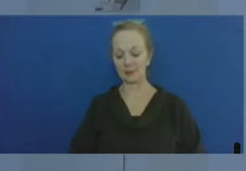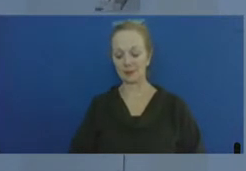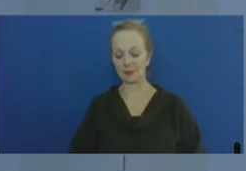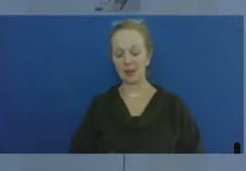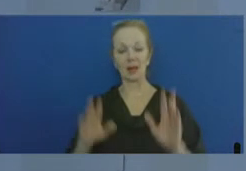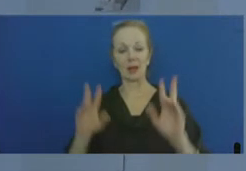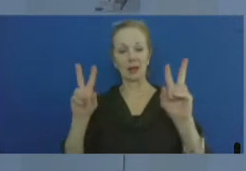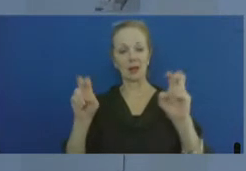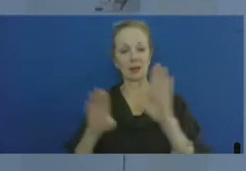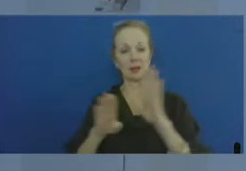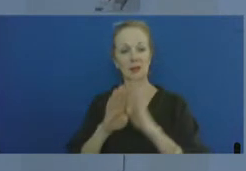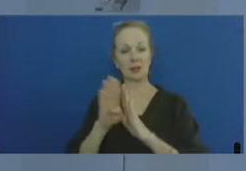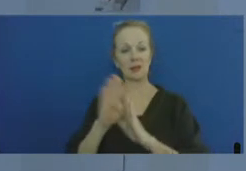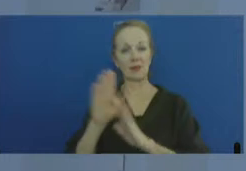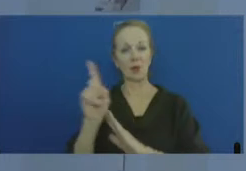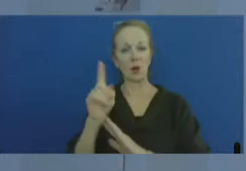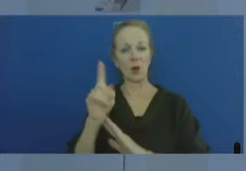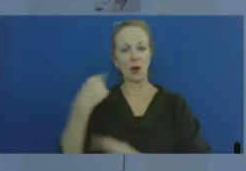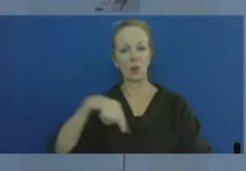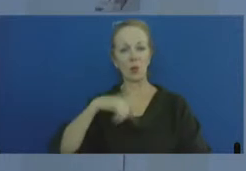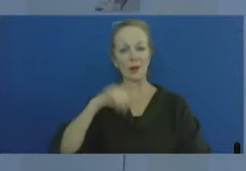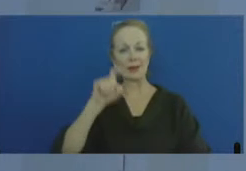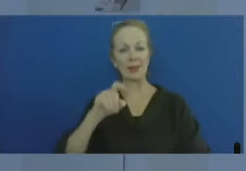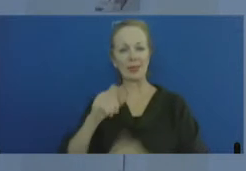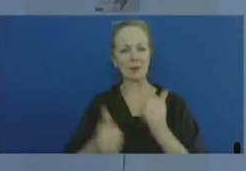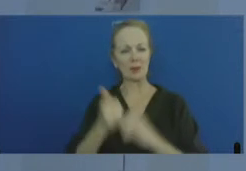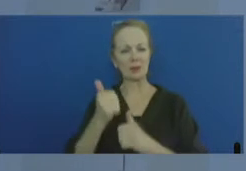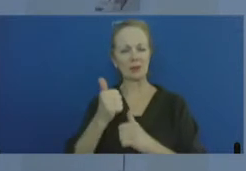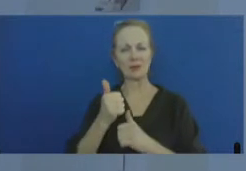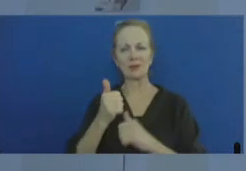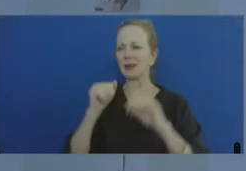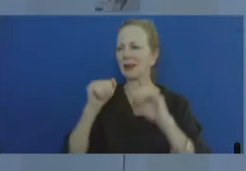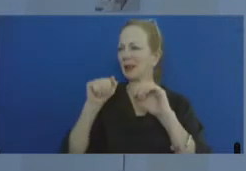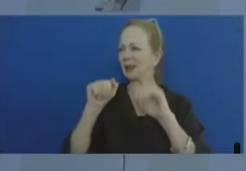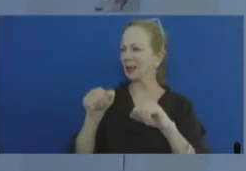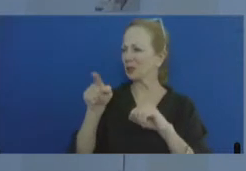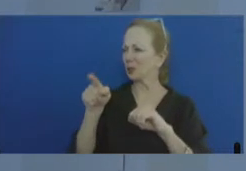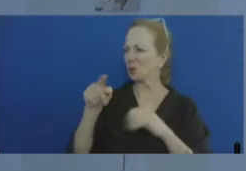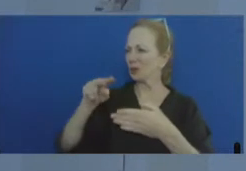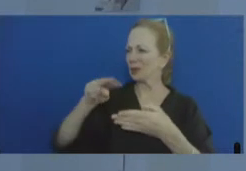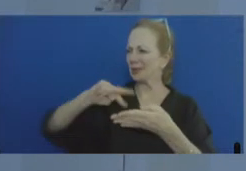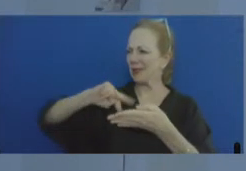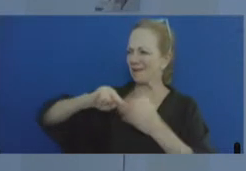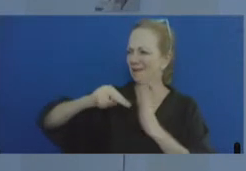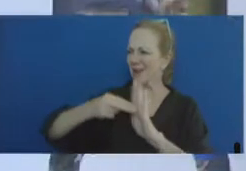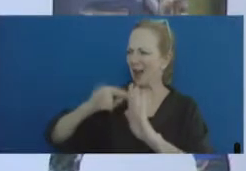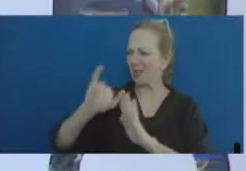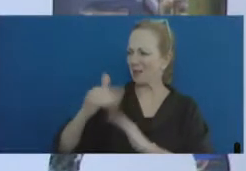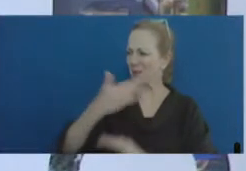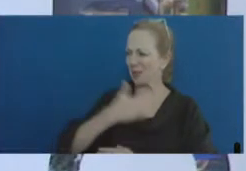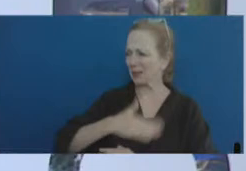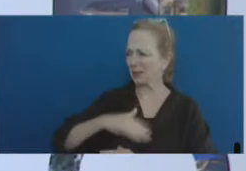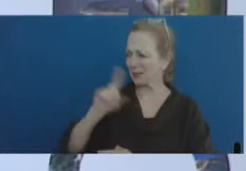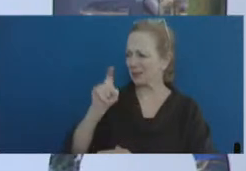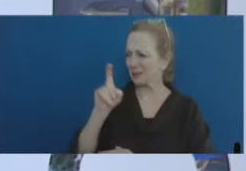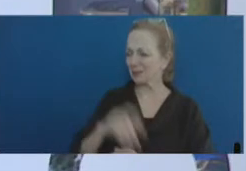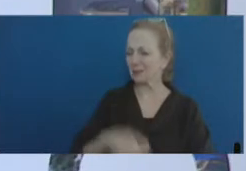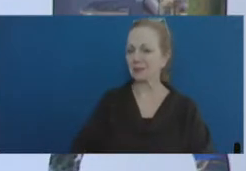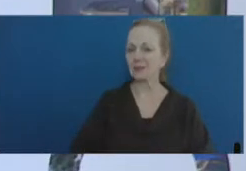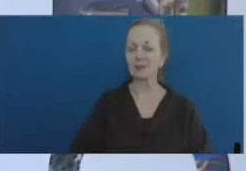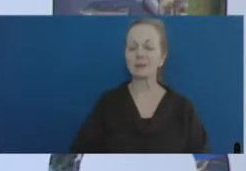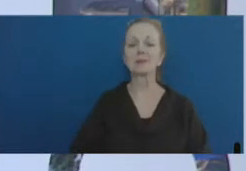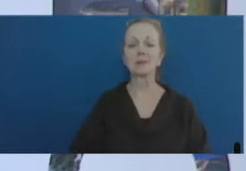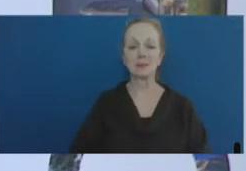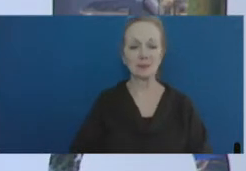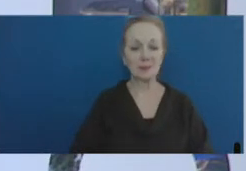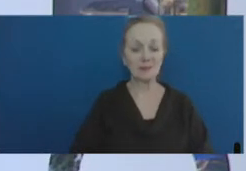development where we need it the most. Can you define that, please? I mean, we may all have different opinions about what that looks